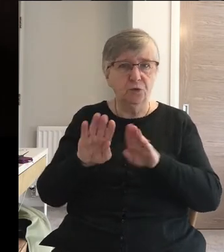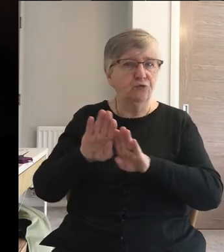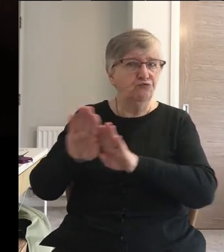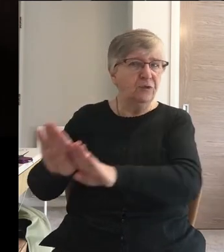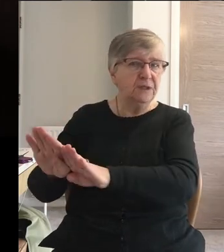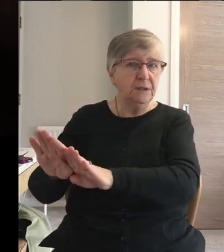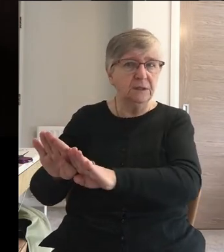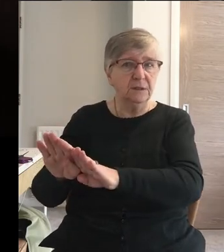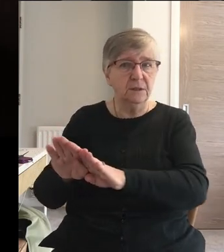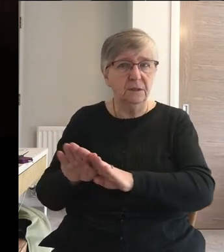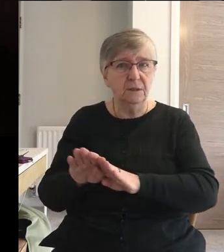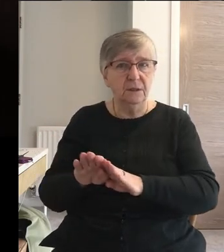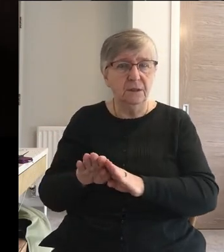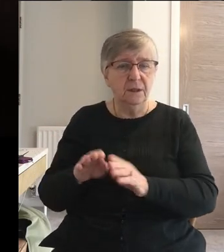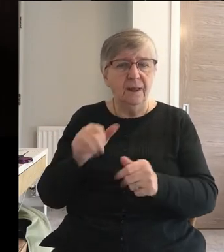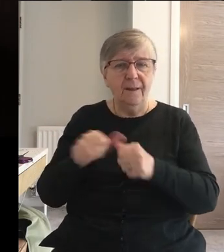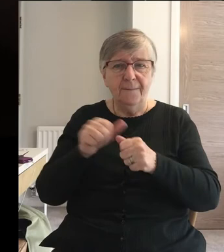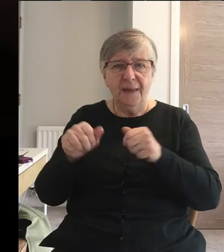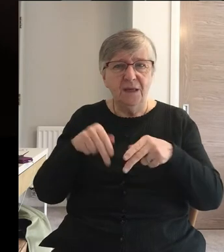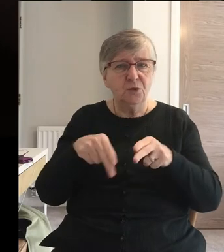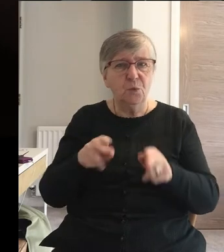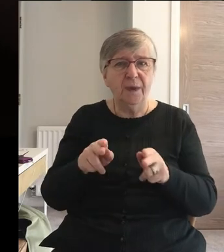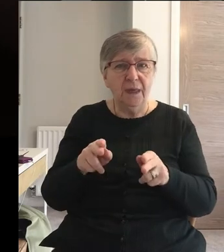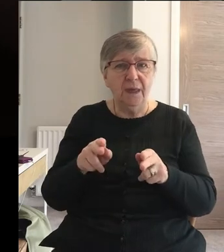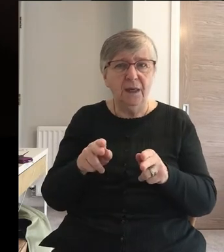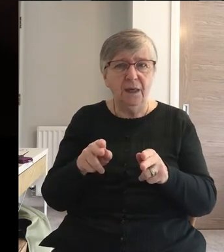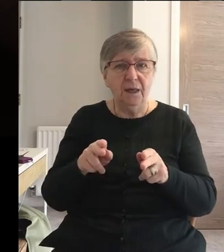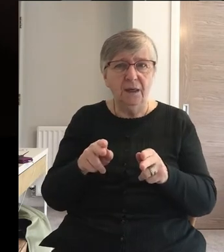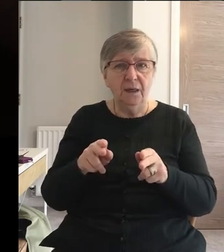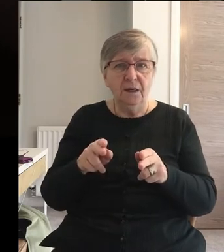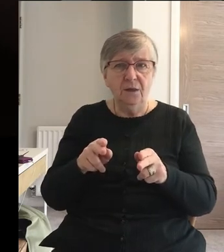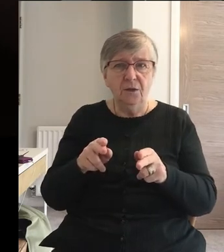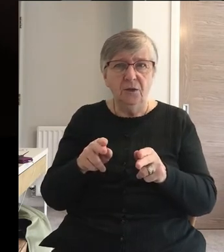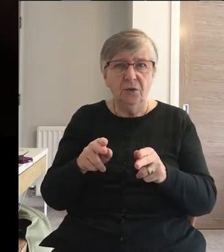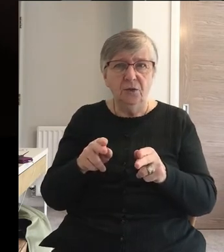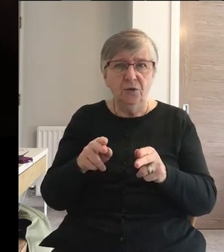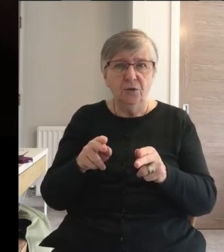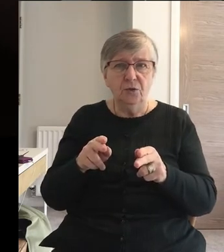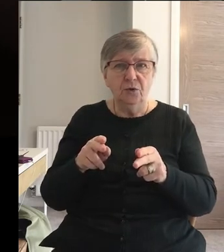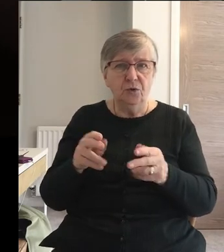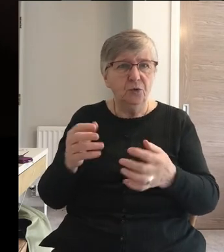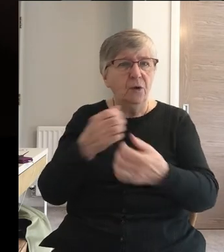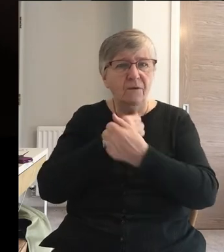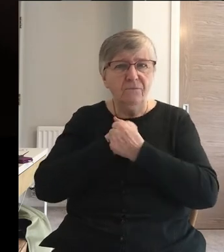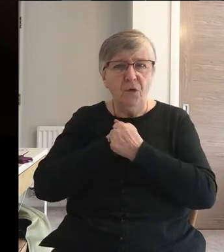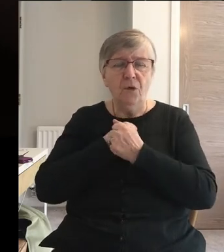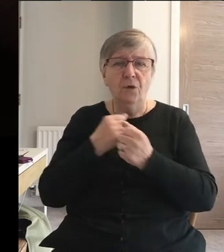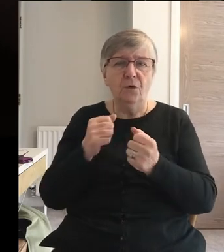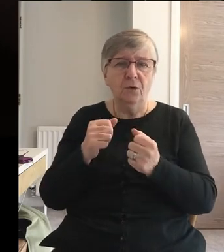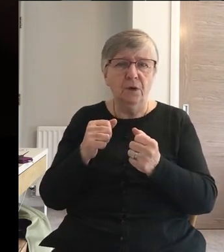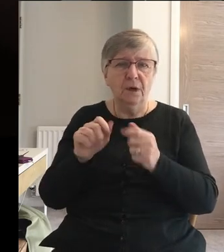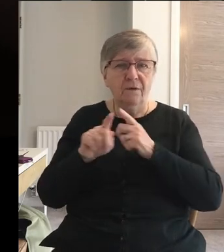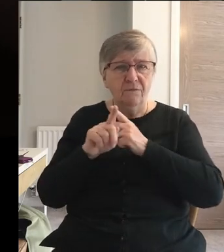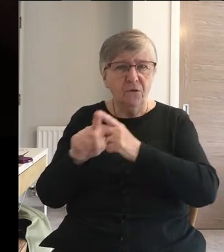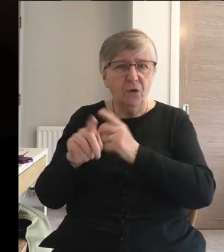that, how best we can embrace his countercultural way.